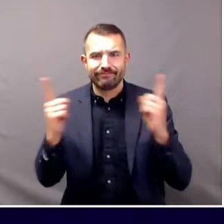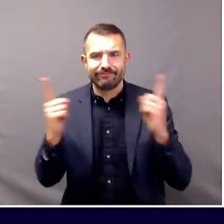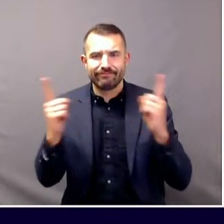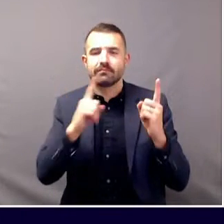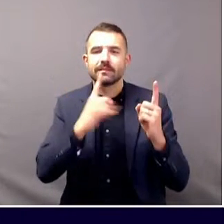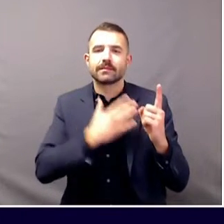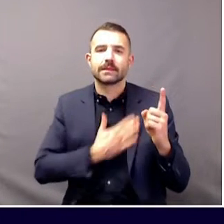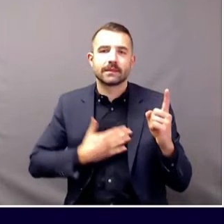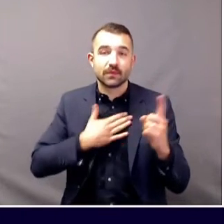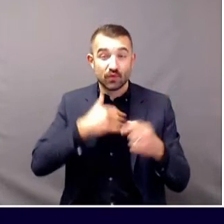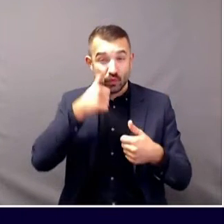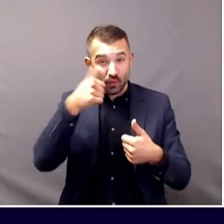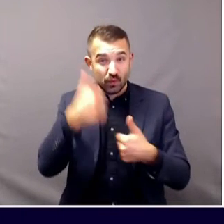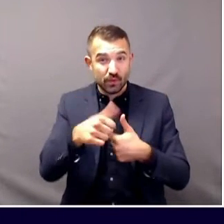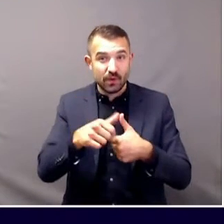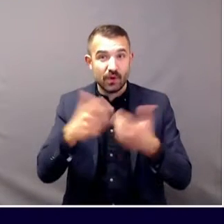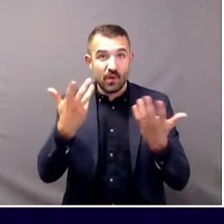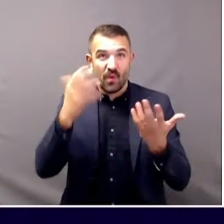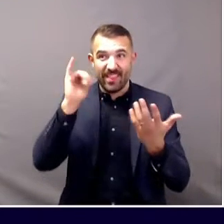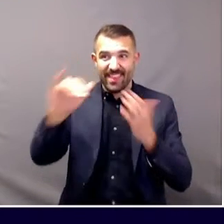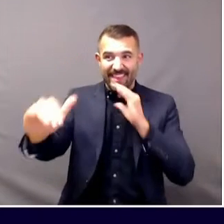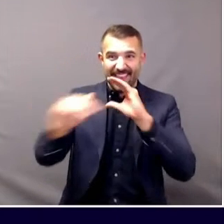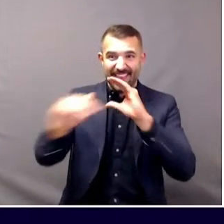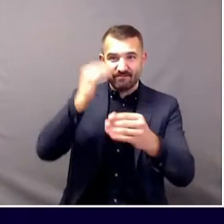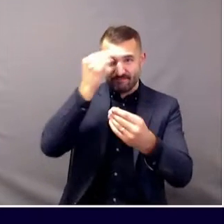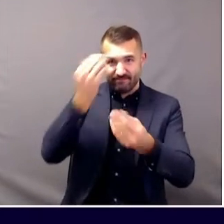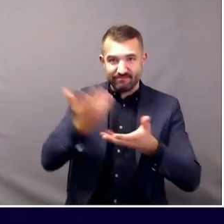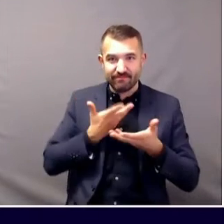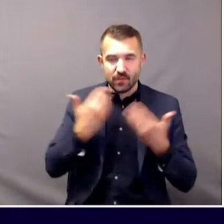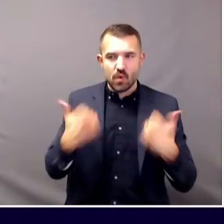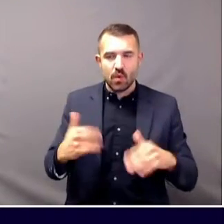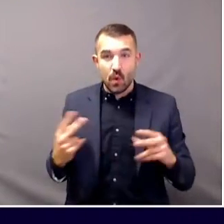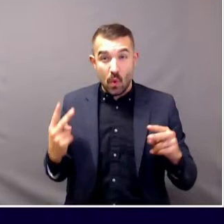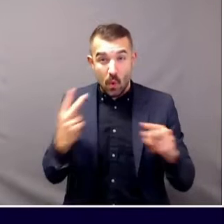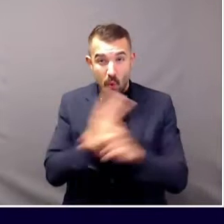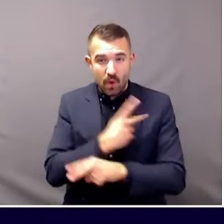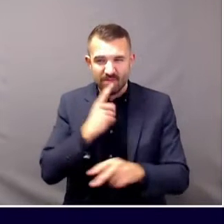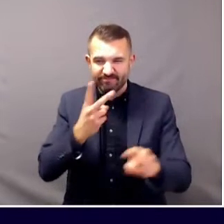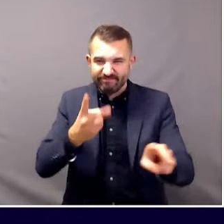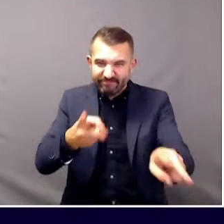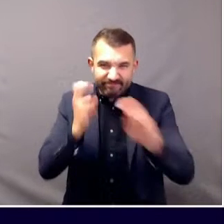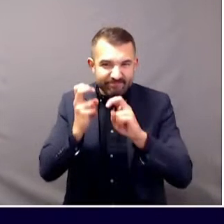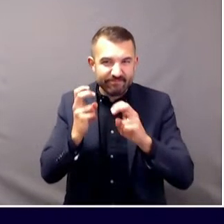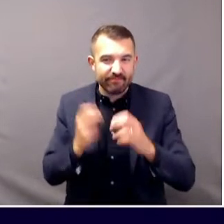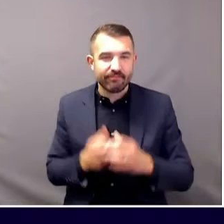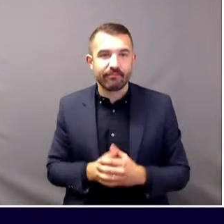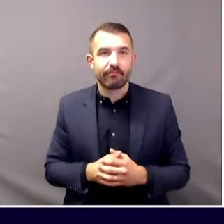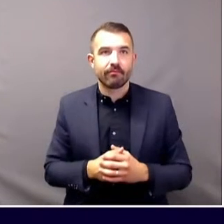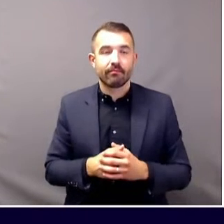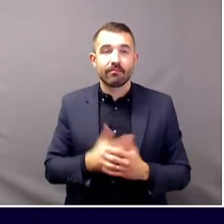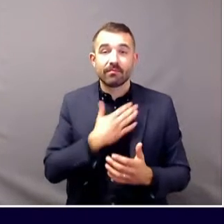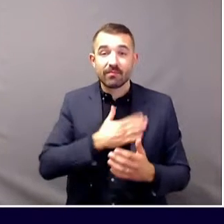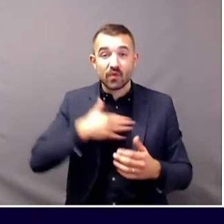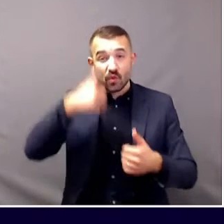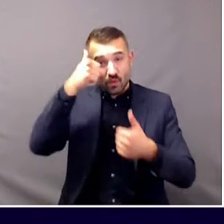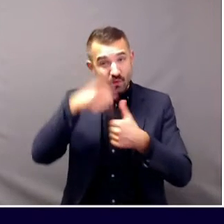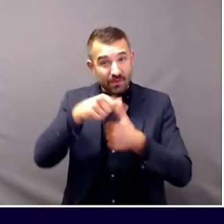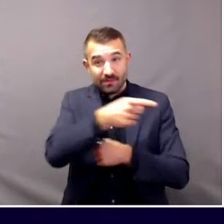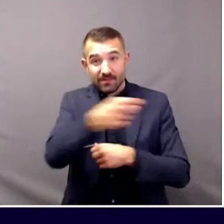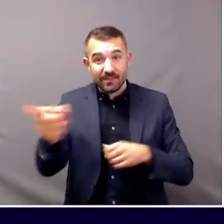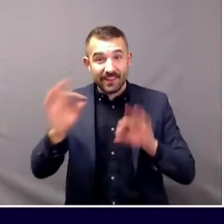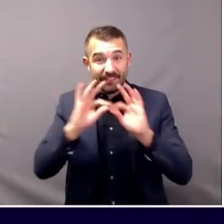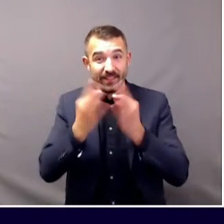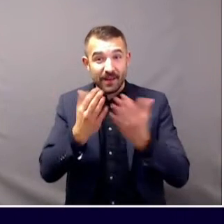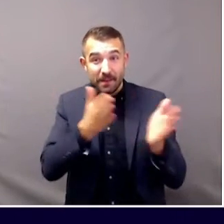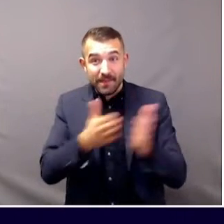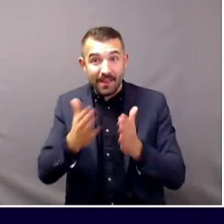in mind all the people who have been hospitalized, and keep in mind the families who have had to arrange funerals. COVID-19 is very real. It's